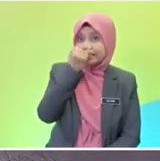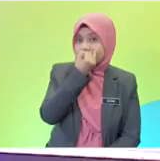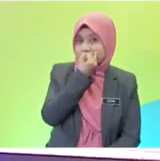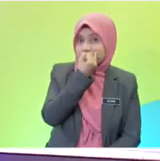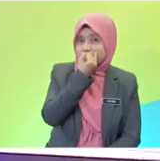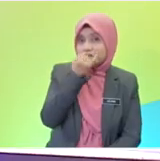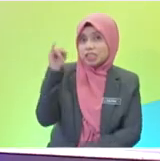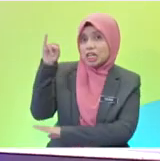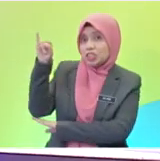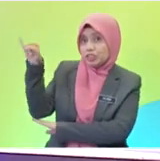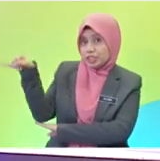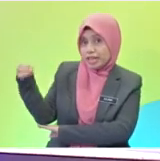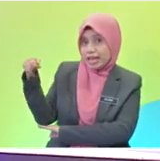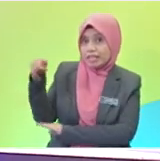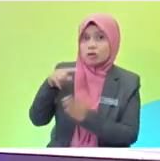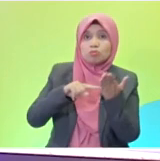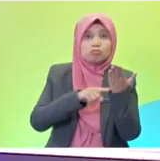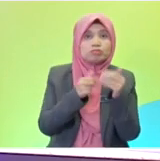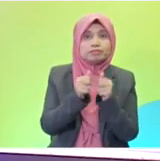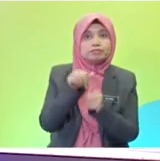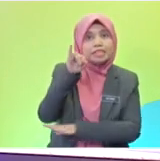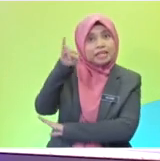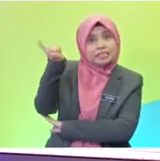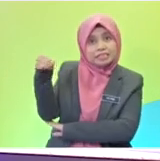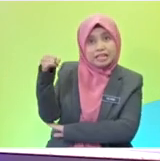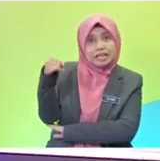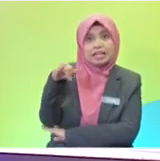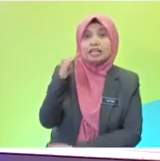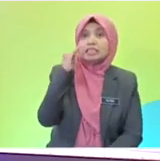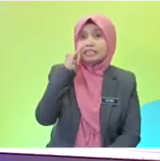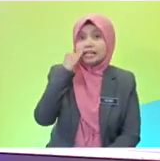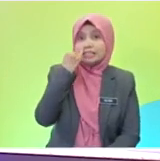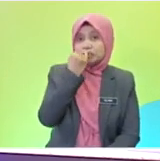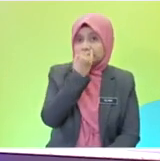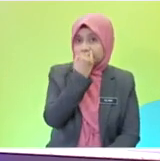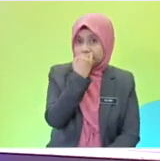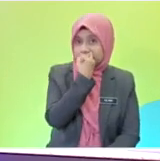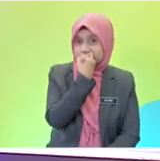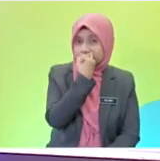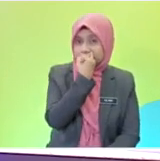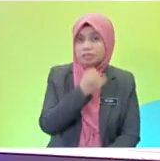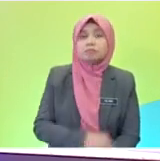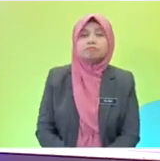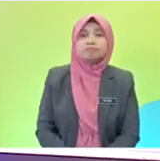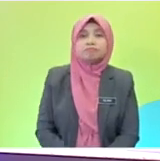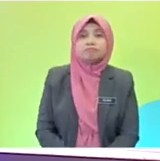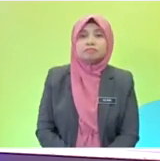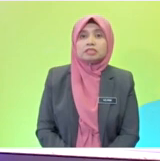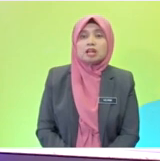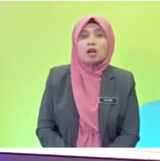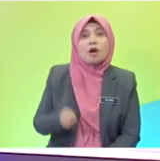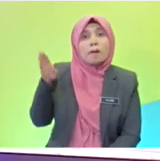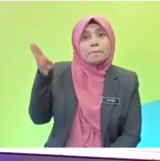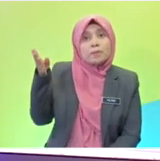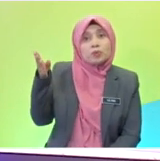Jasmine. Jasmine. Okay, mm-hmm. next. I'm thinking of a flower mm-hmm. that is blue